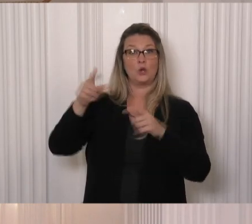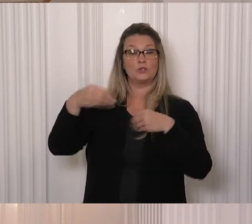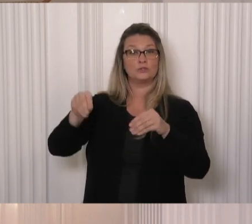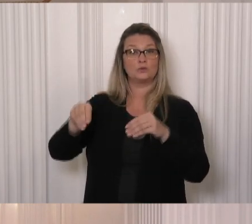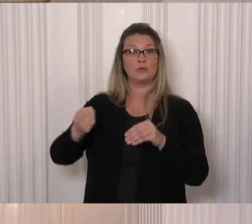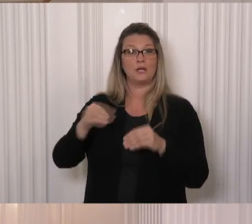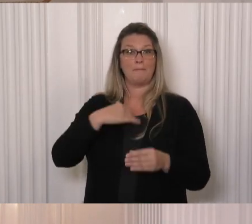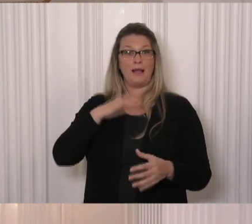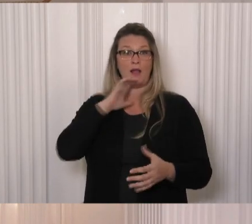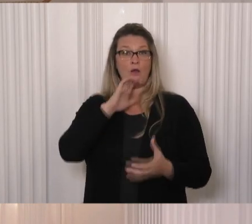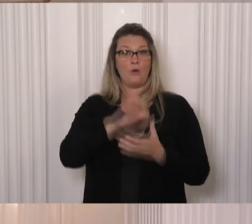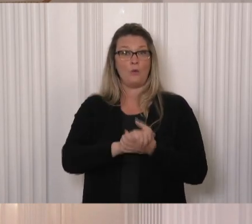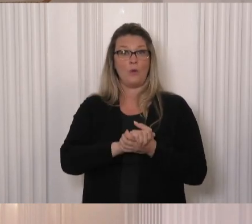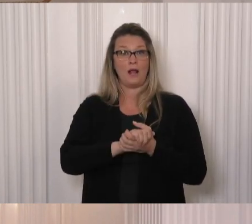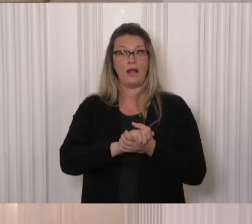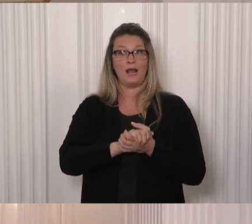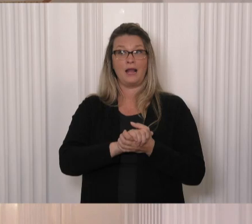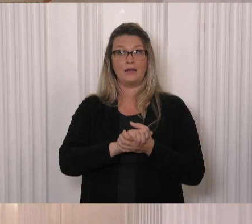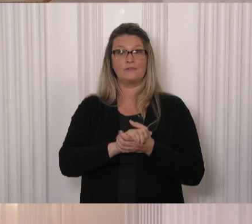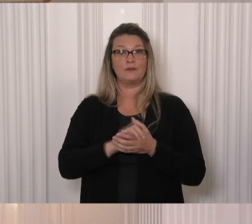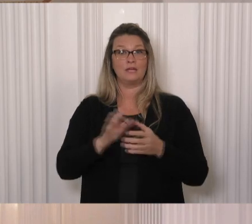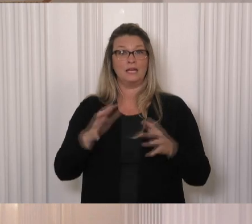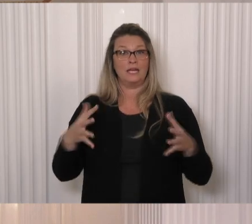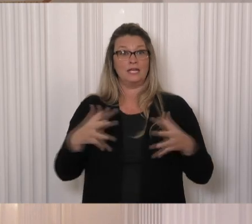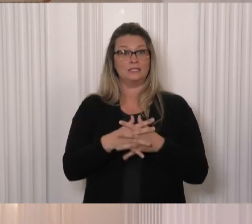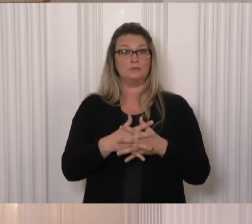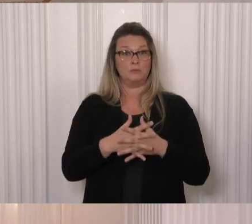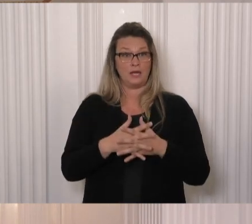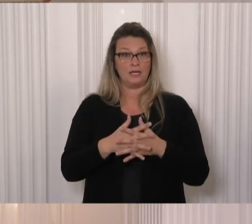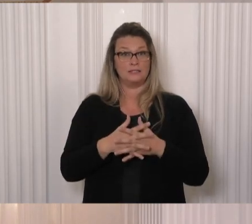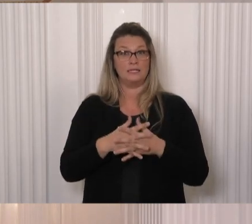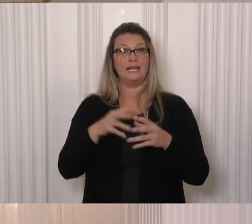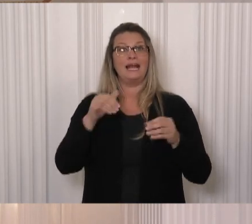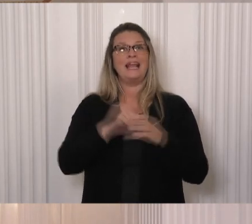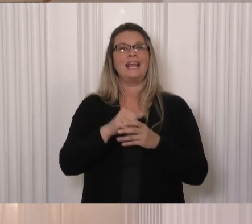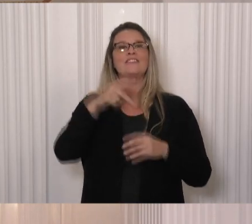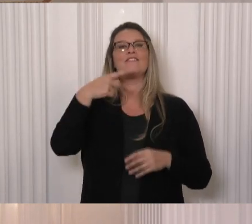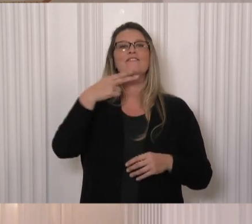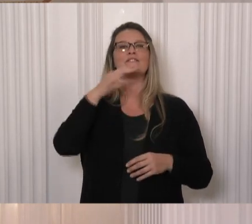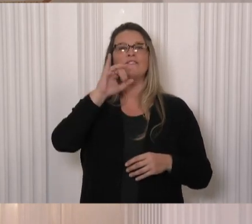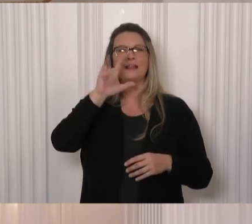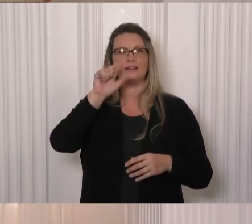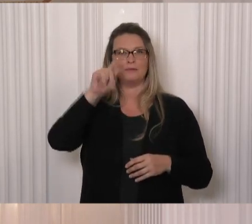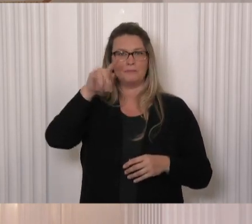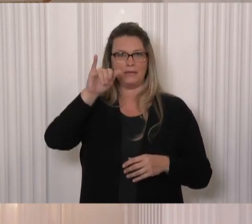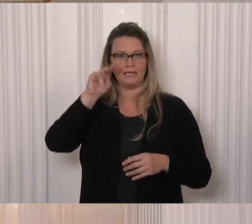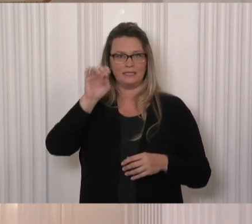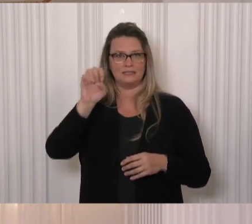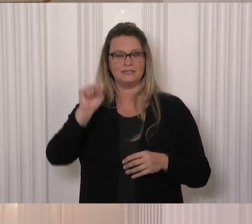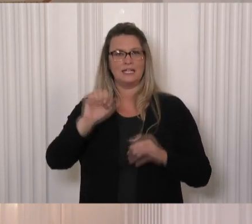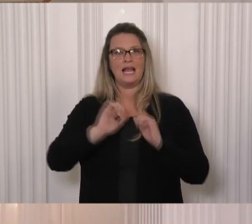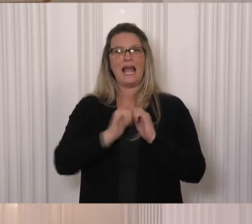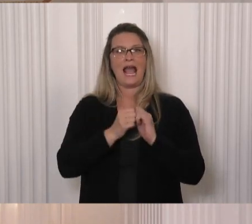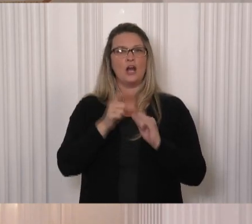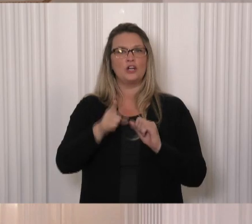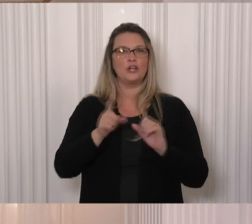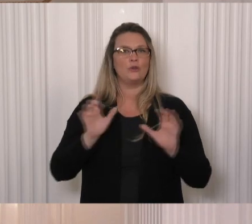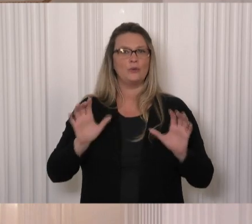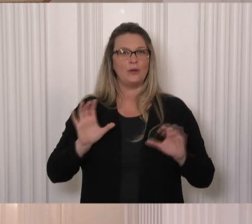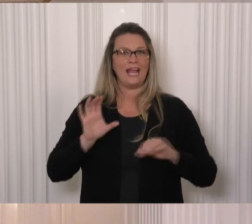my wife's friend in the Philippines needs that written pass to go to the grocery store. Yeah. So I don't know, how do you enforce this order in this